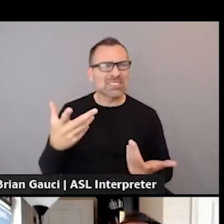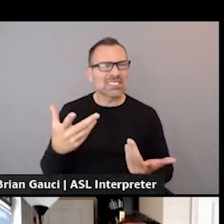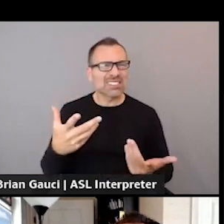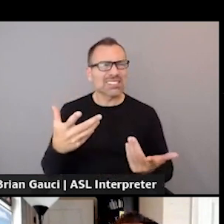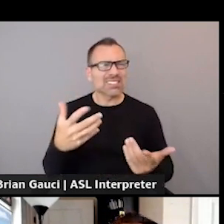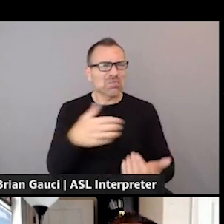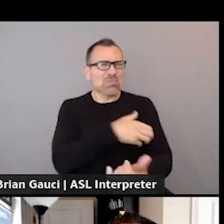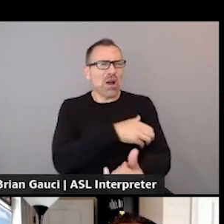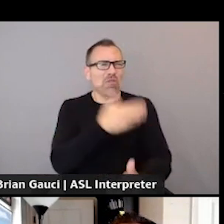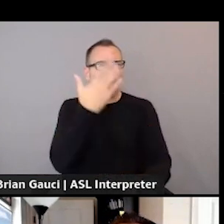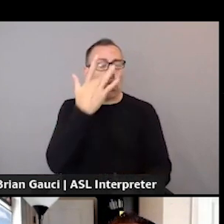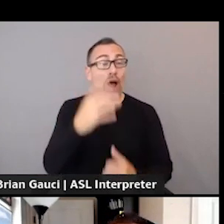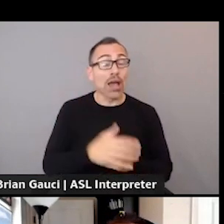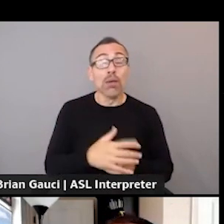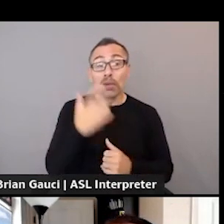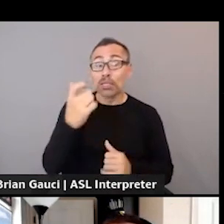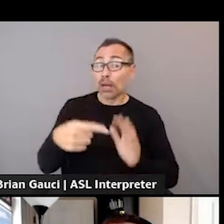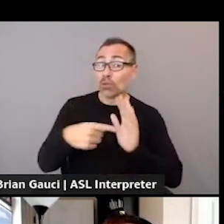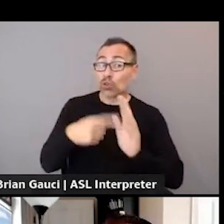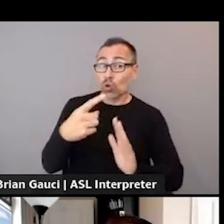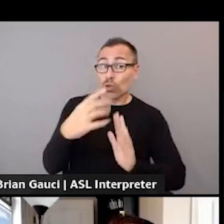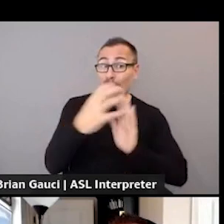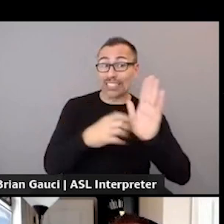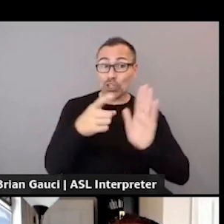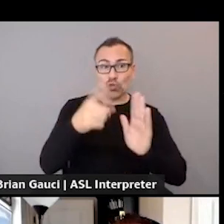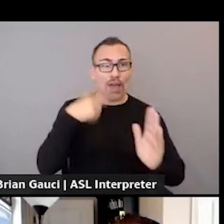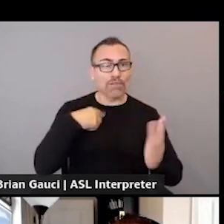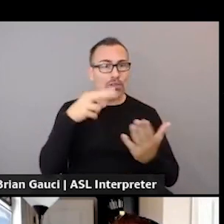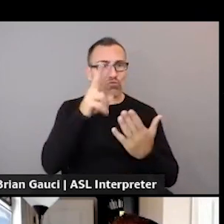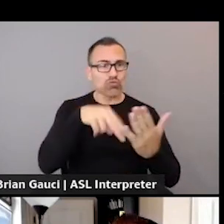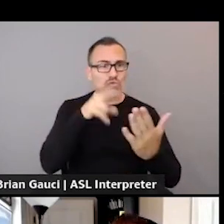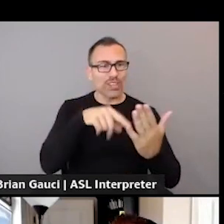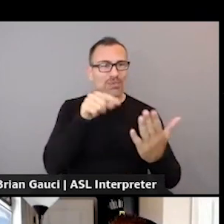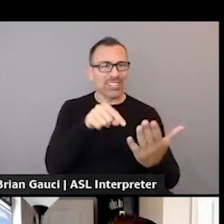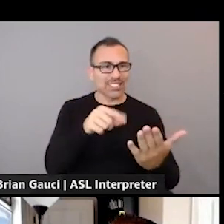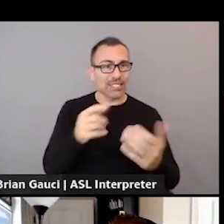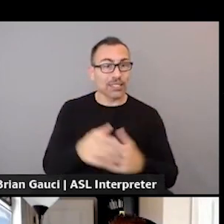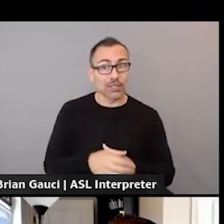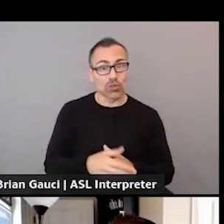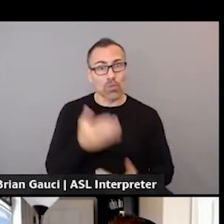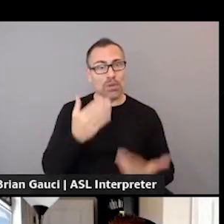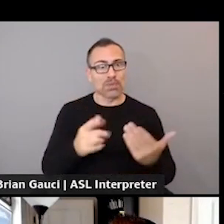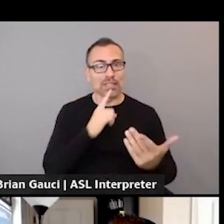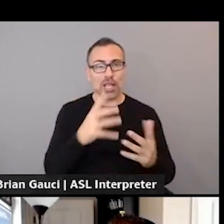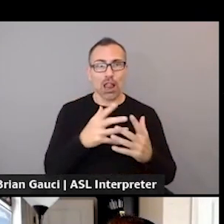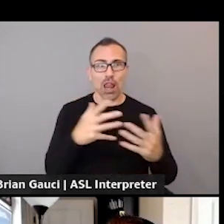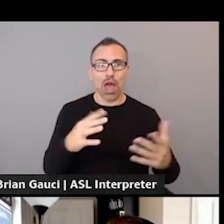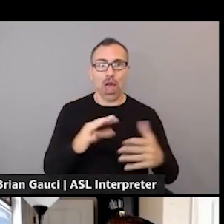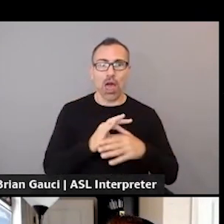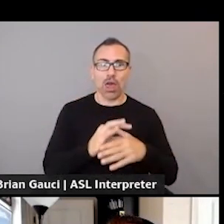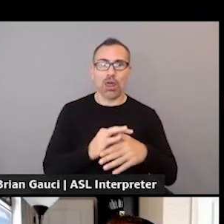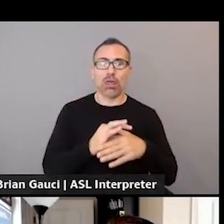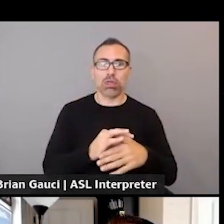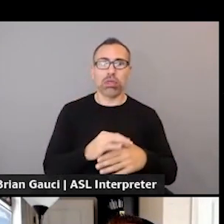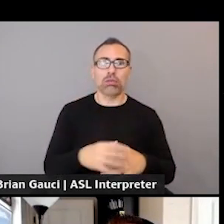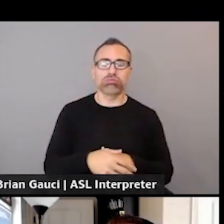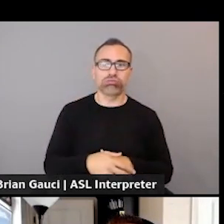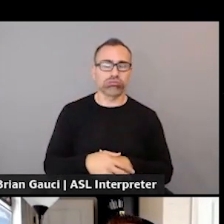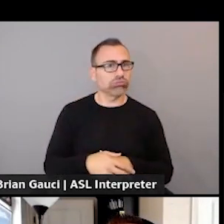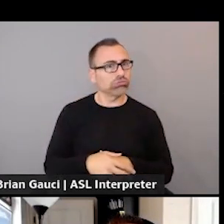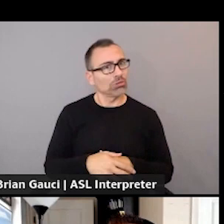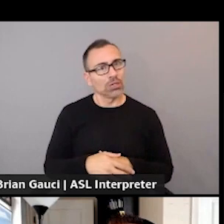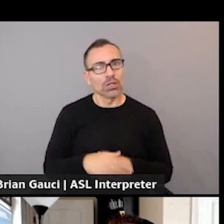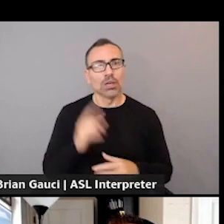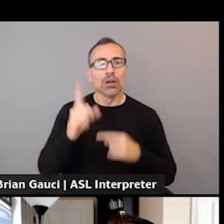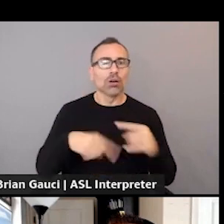passages and then you have to read what this is, right? So like maybe this is a lot of content. So instead, when you actually combine this